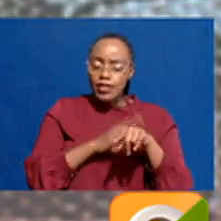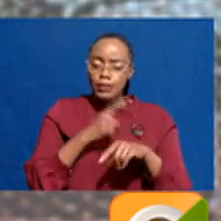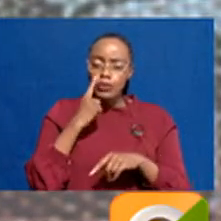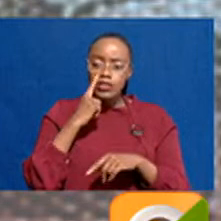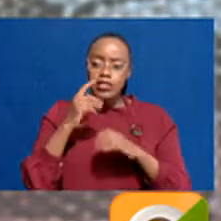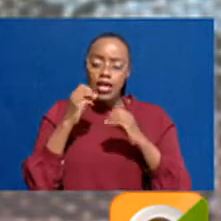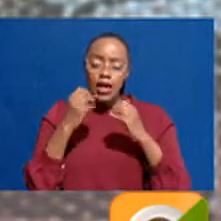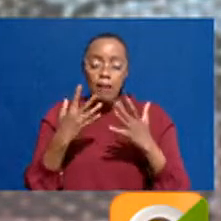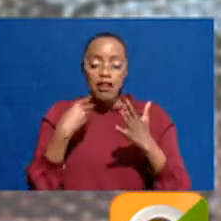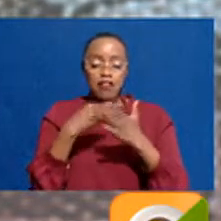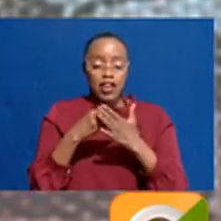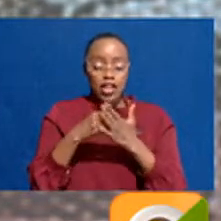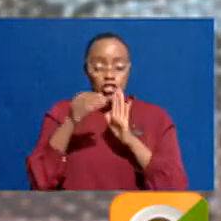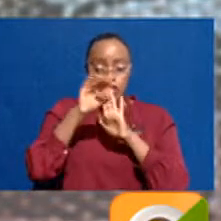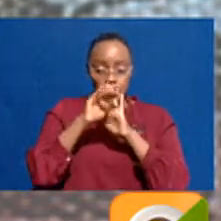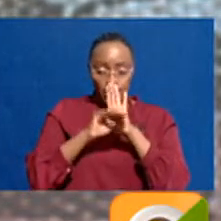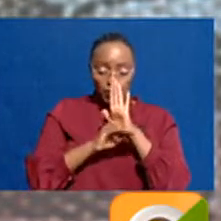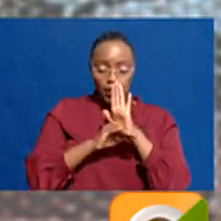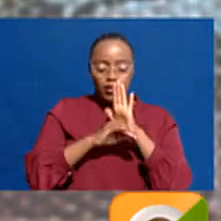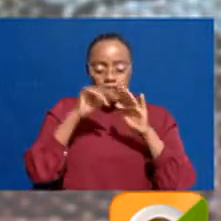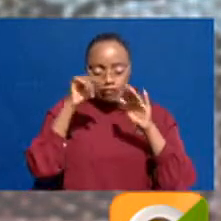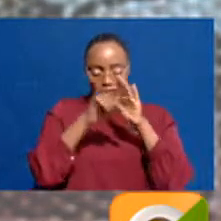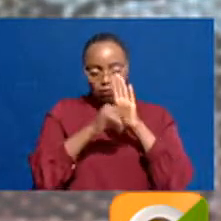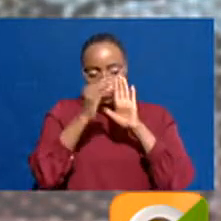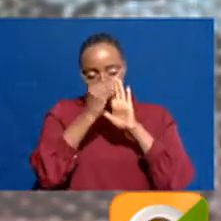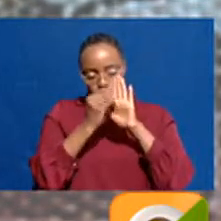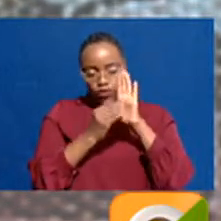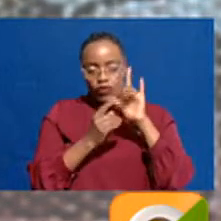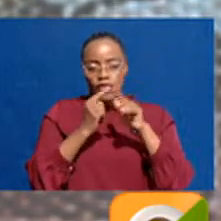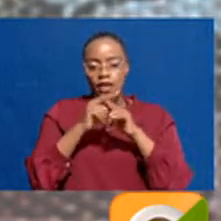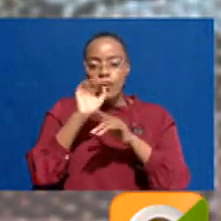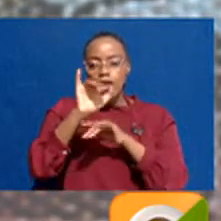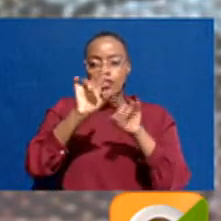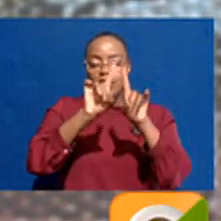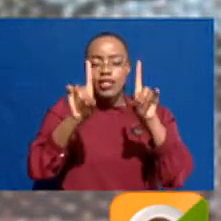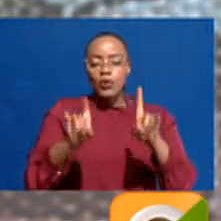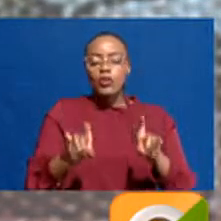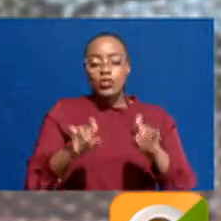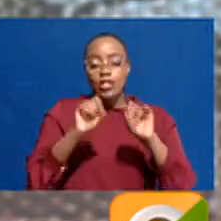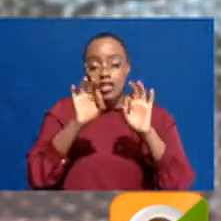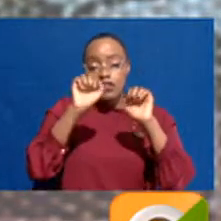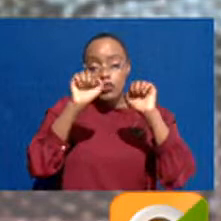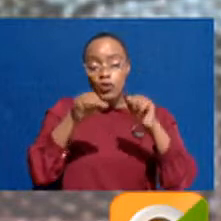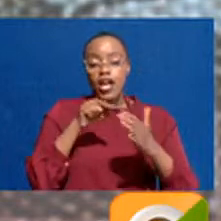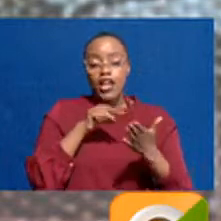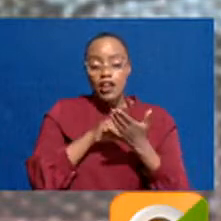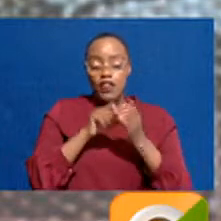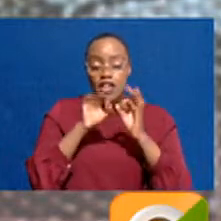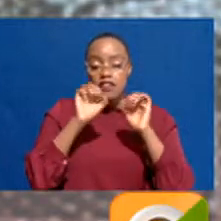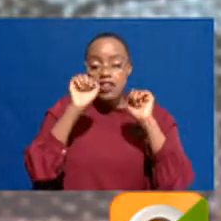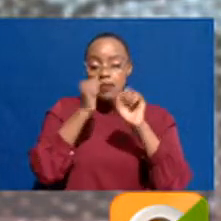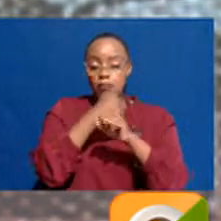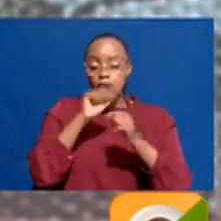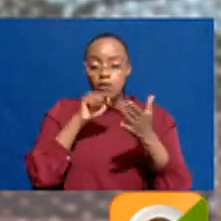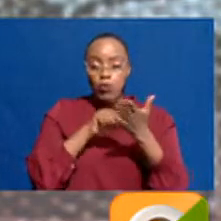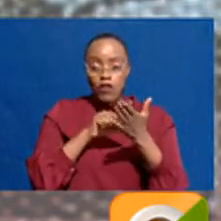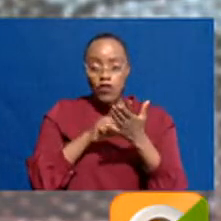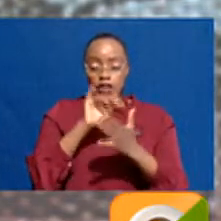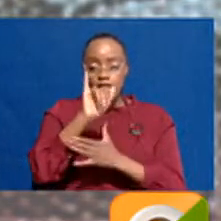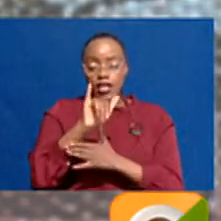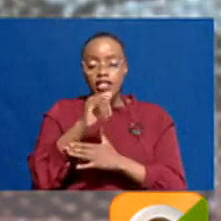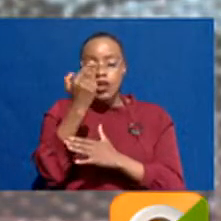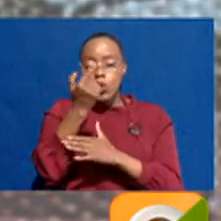through your financial statements in detail, and we ask that question, can you afford? If you cannot afford, and it's not